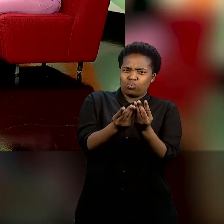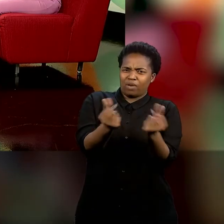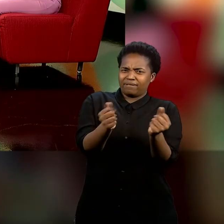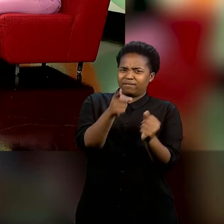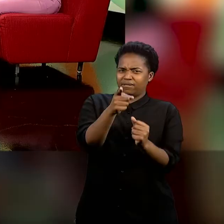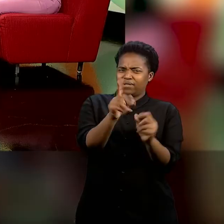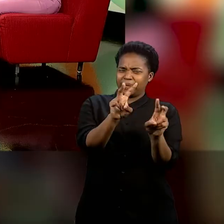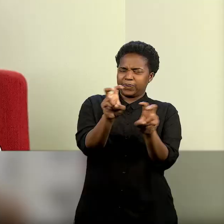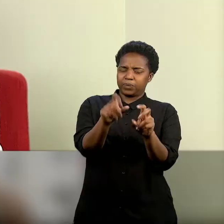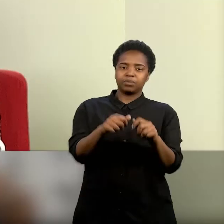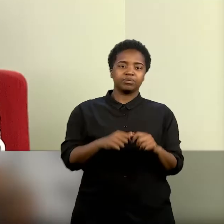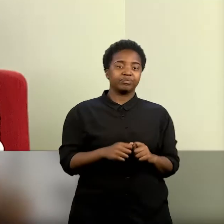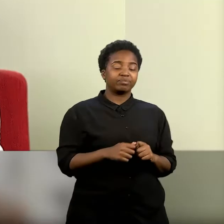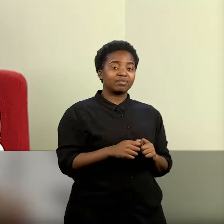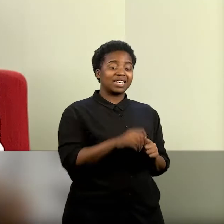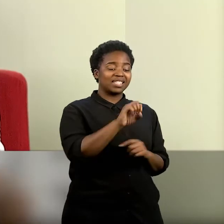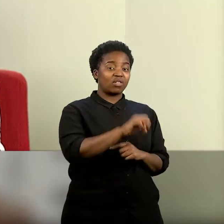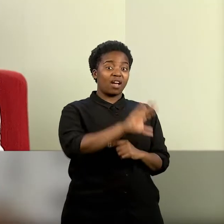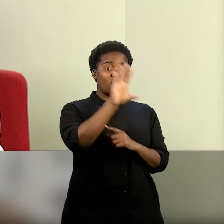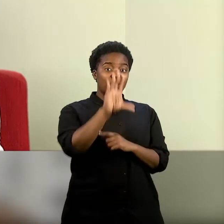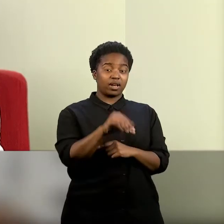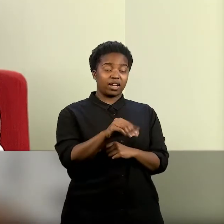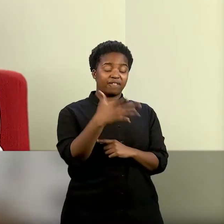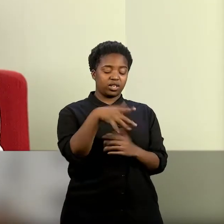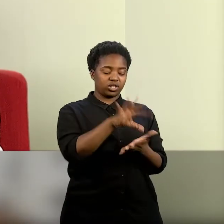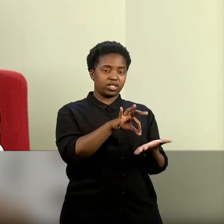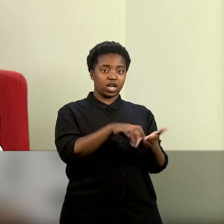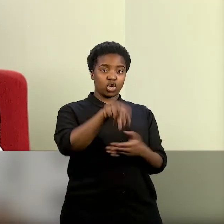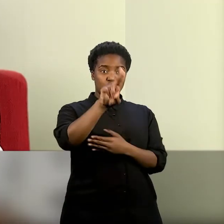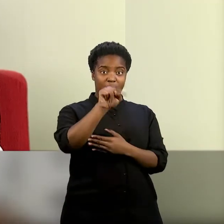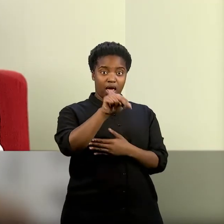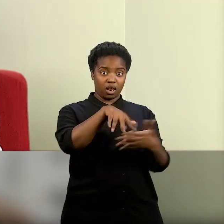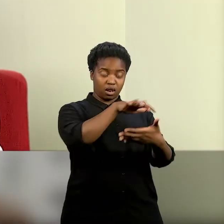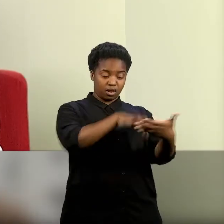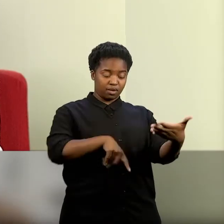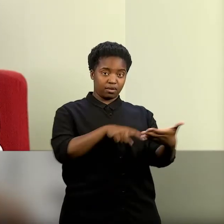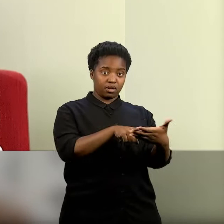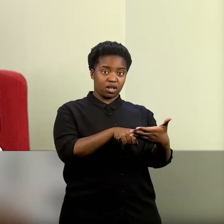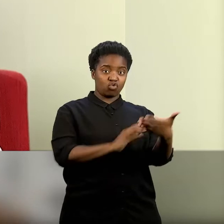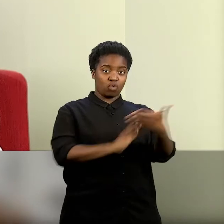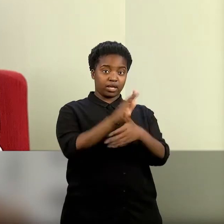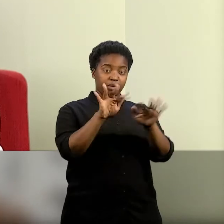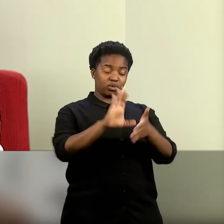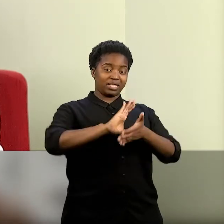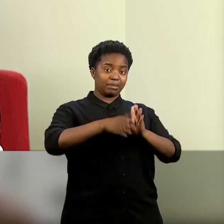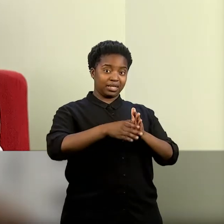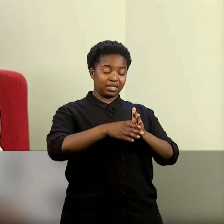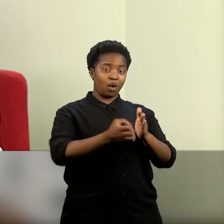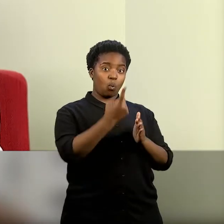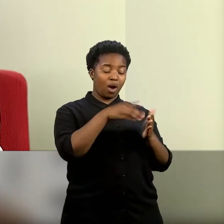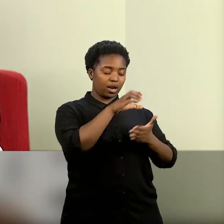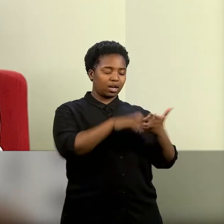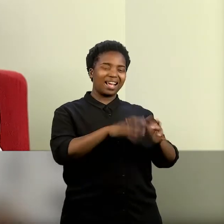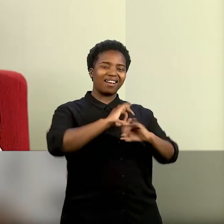being addressed? South Africa as a country has signed the United Nations Convention on the Rights of Persons with Disabilities. And in one